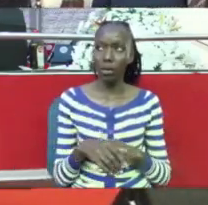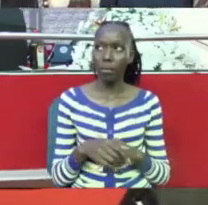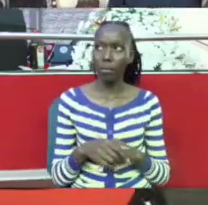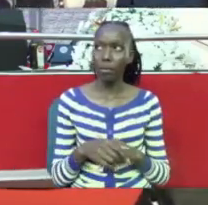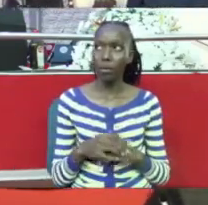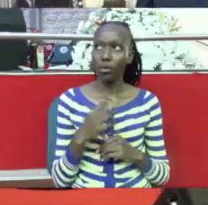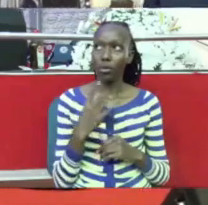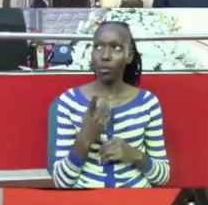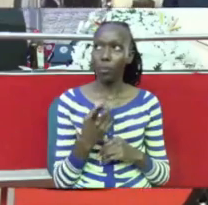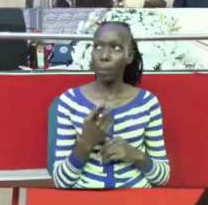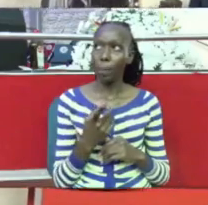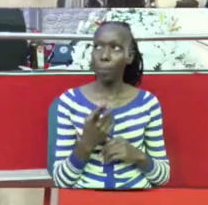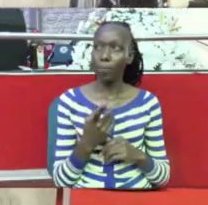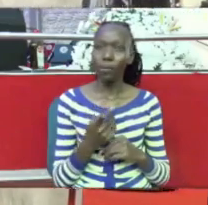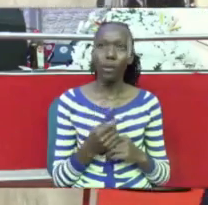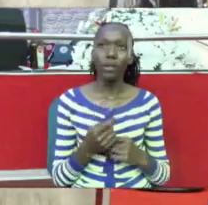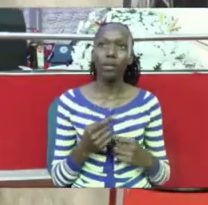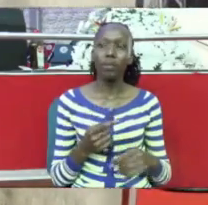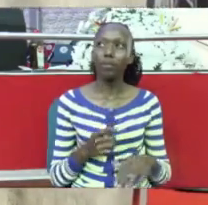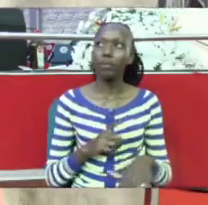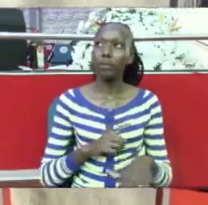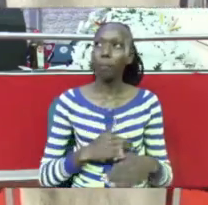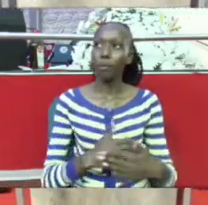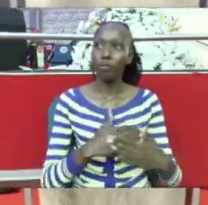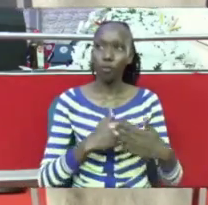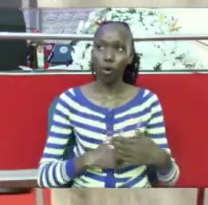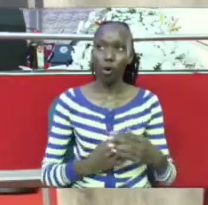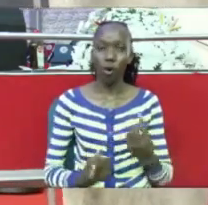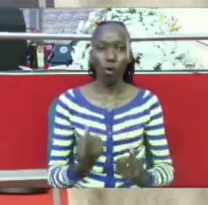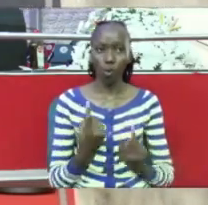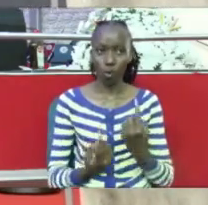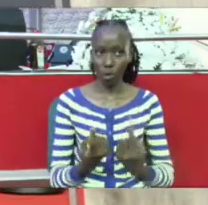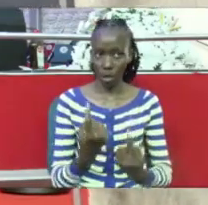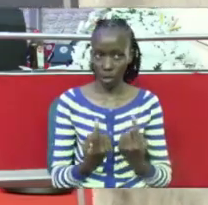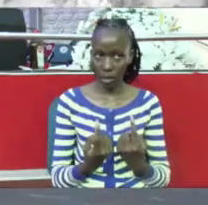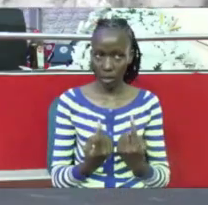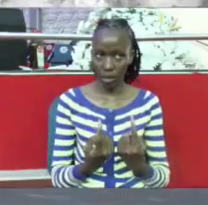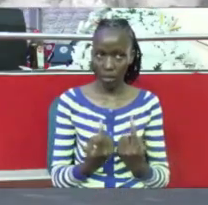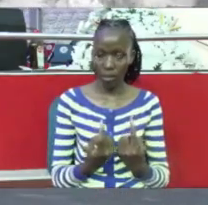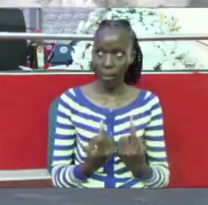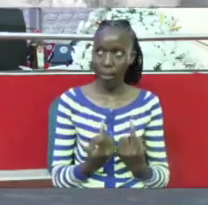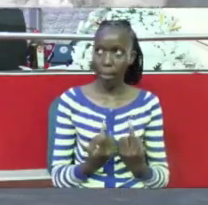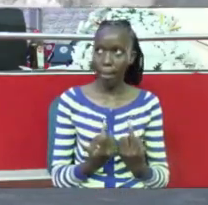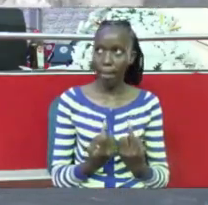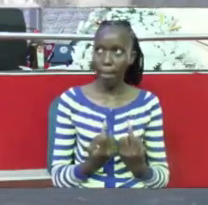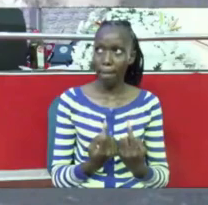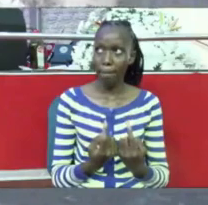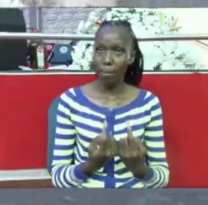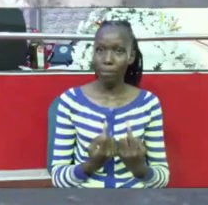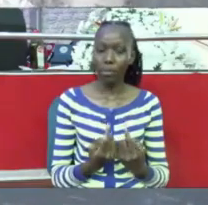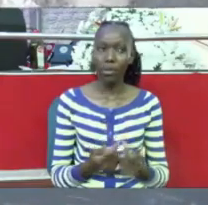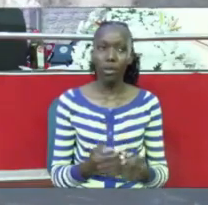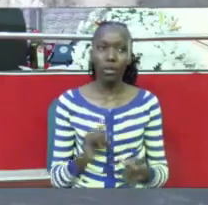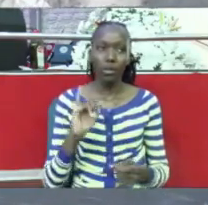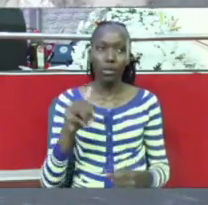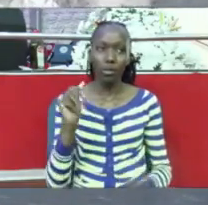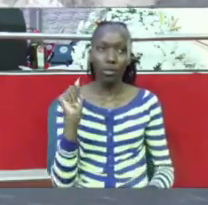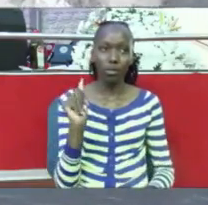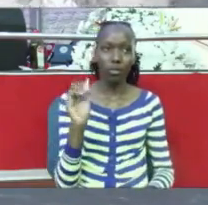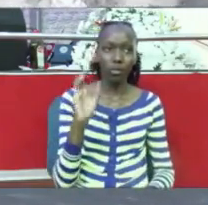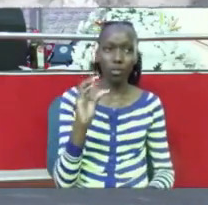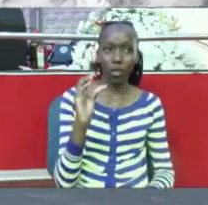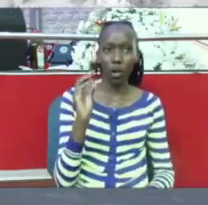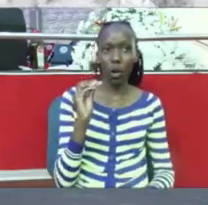their mother, to prepare lunch for them, na kabla yeye kungojea mama yake aweze kutengeneza chakula cha mchana, he analyzed that situation. Na